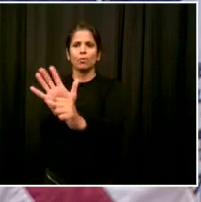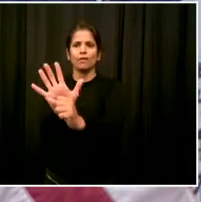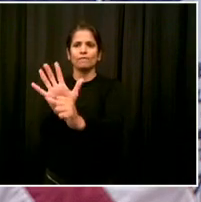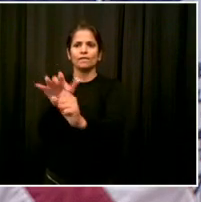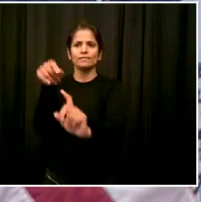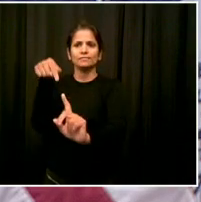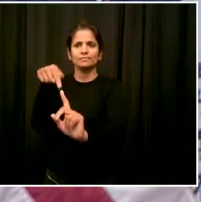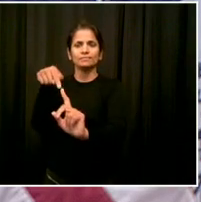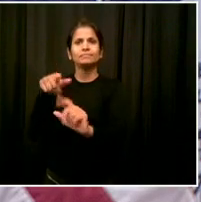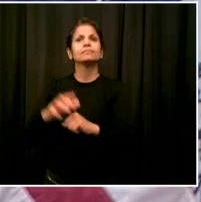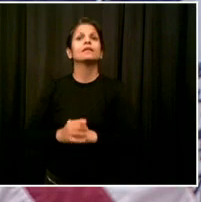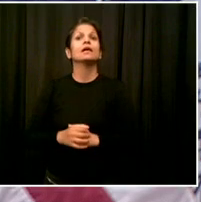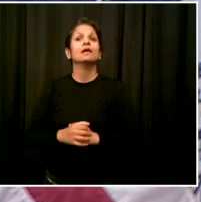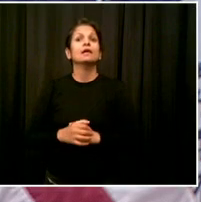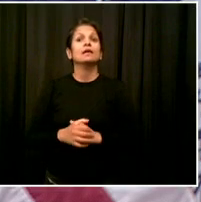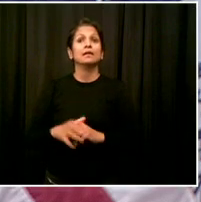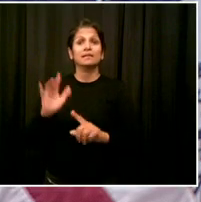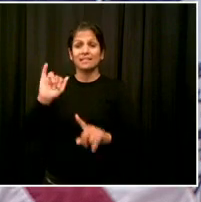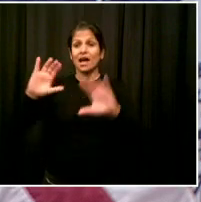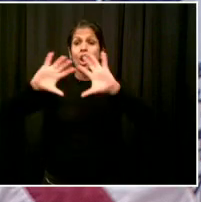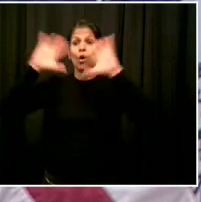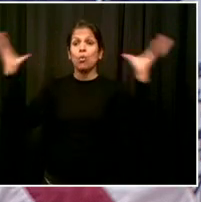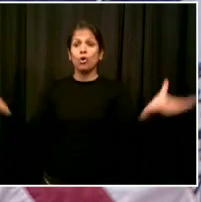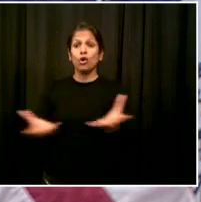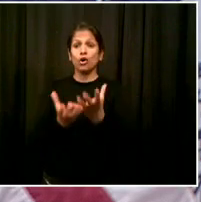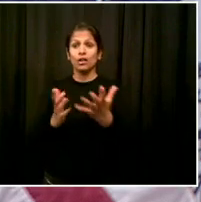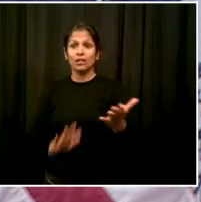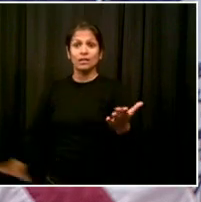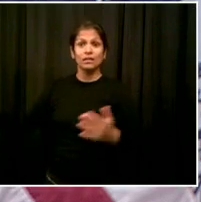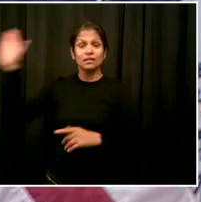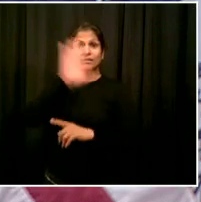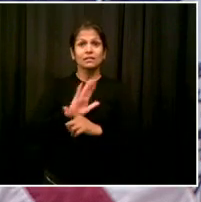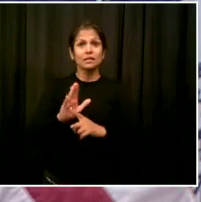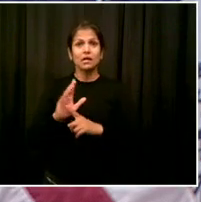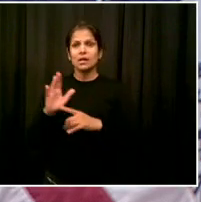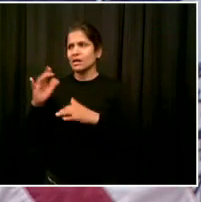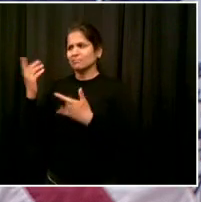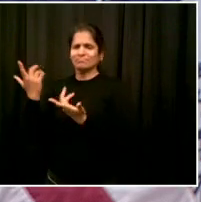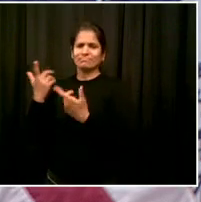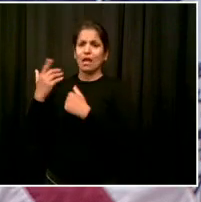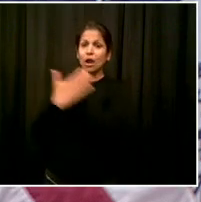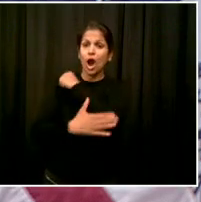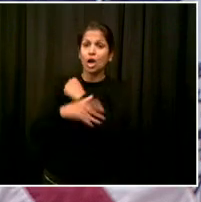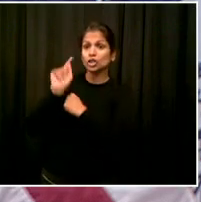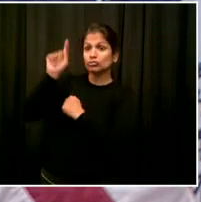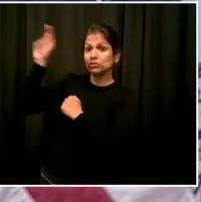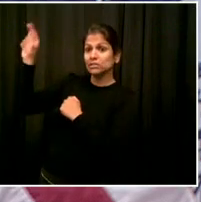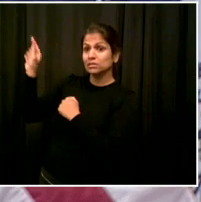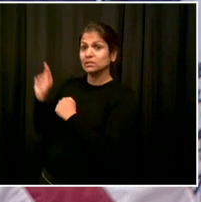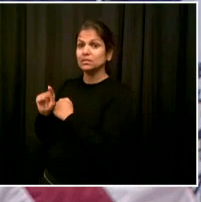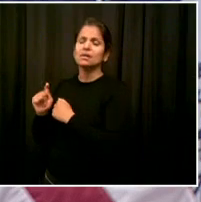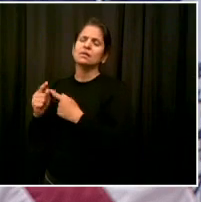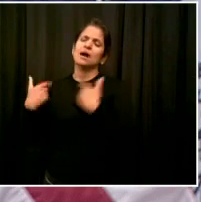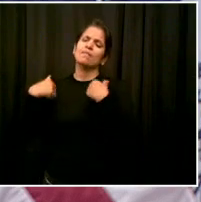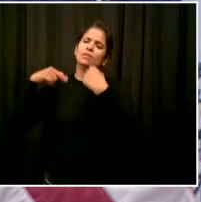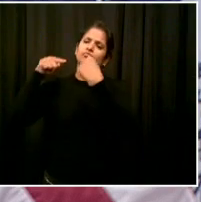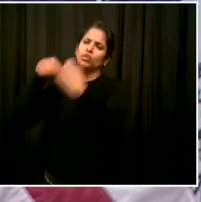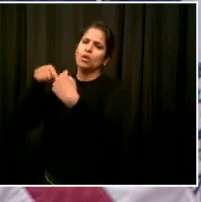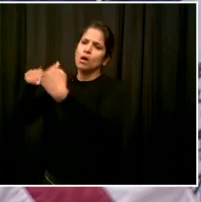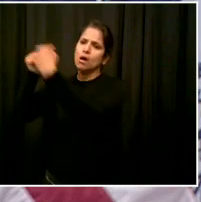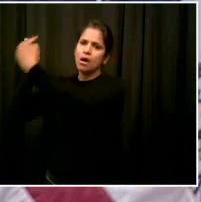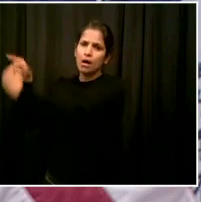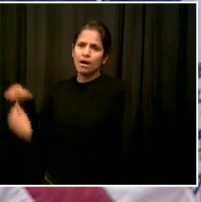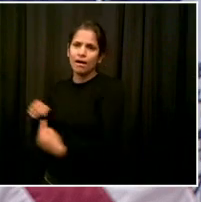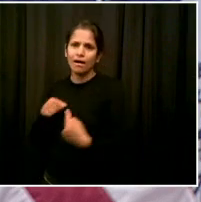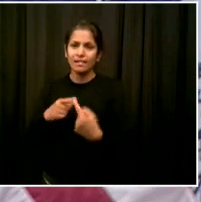people of means who are going to decide to go elsewhere? I do. I also think there's a lot of people of means who are going to stay right here. I think there are some people going to come